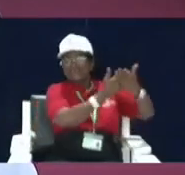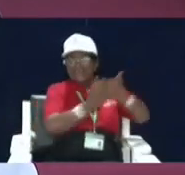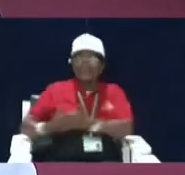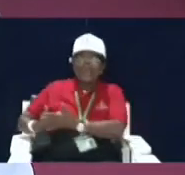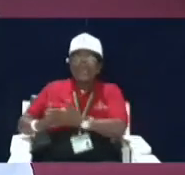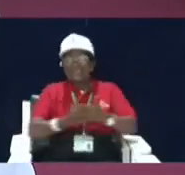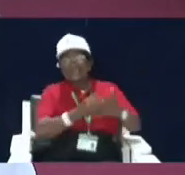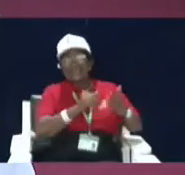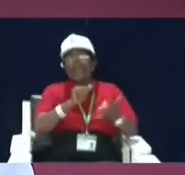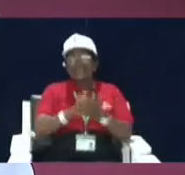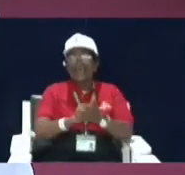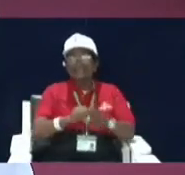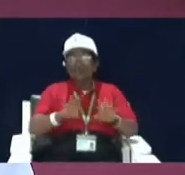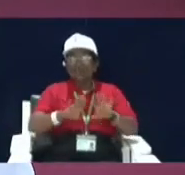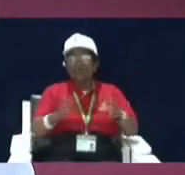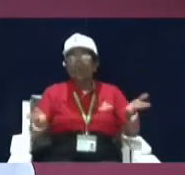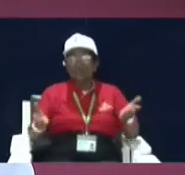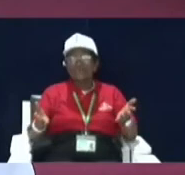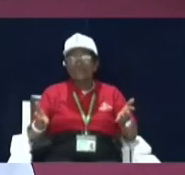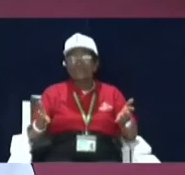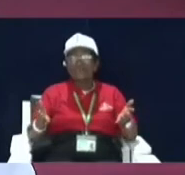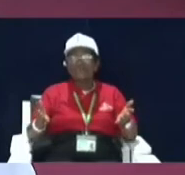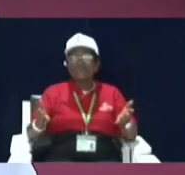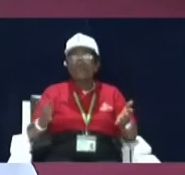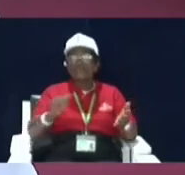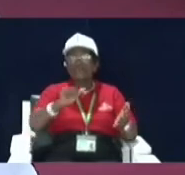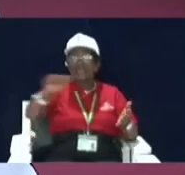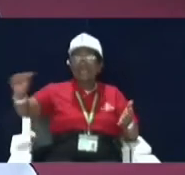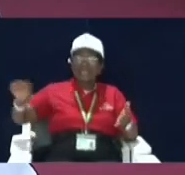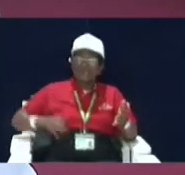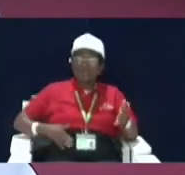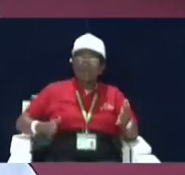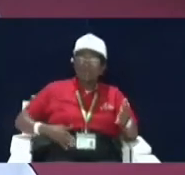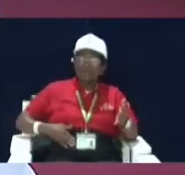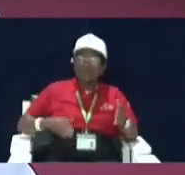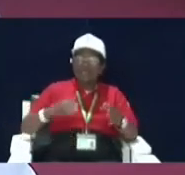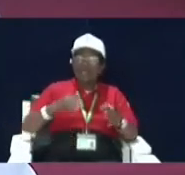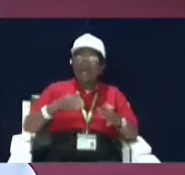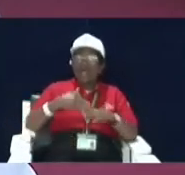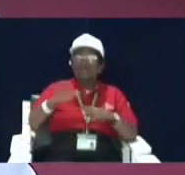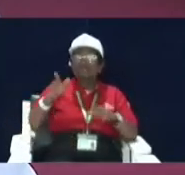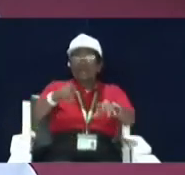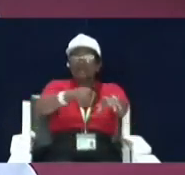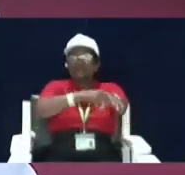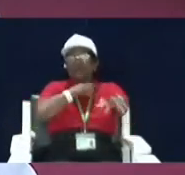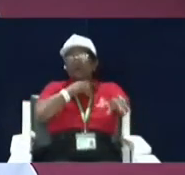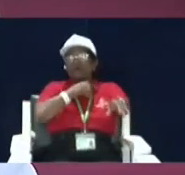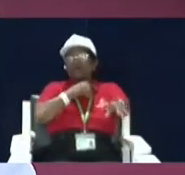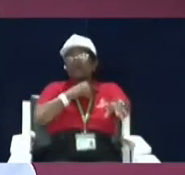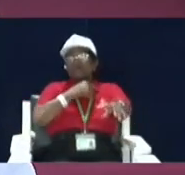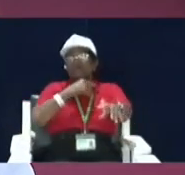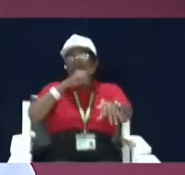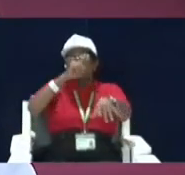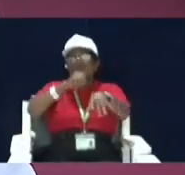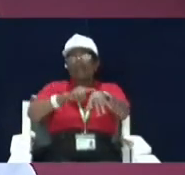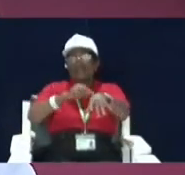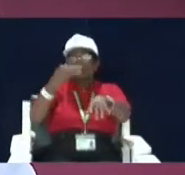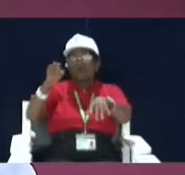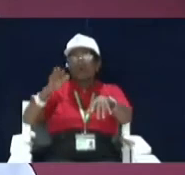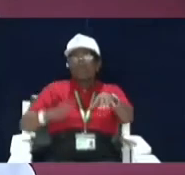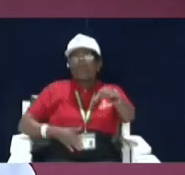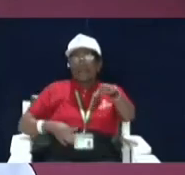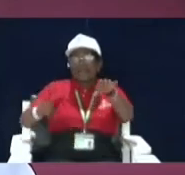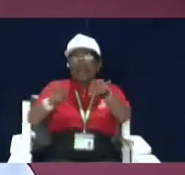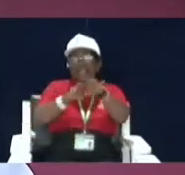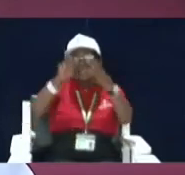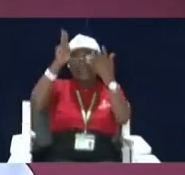period of barrenness. Ah, thank you, Daddy.